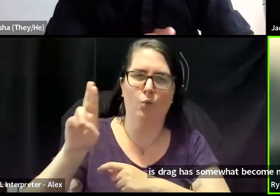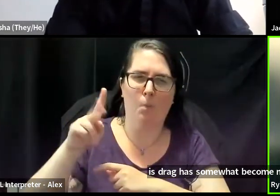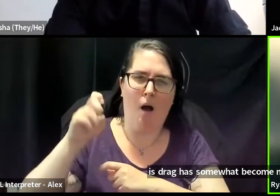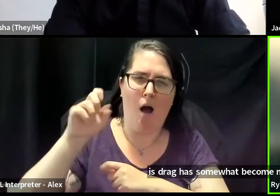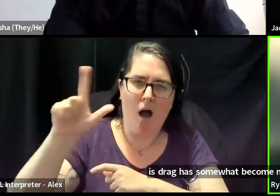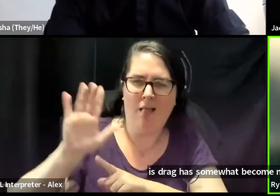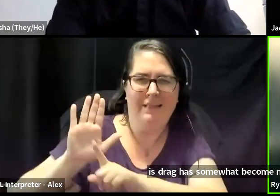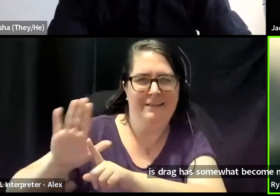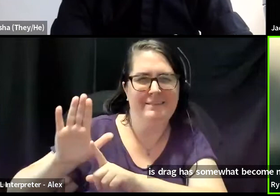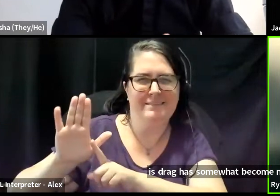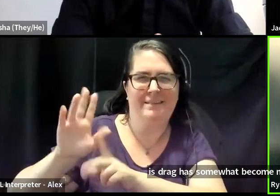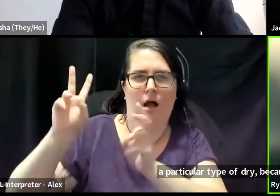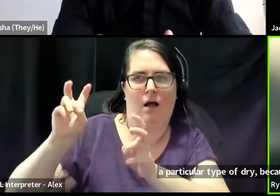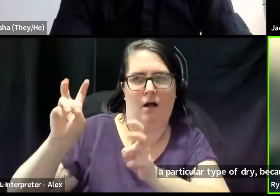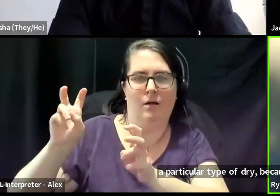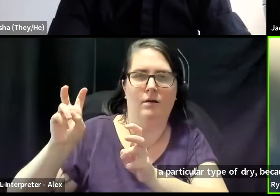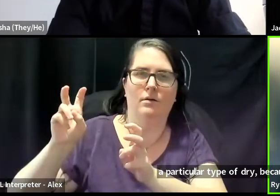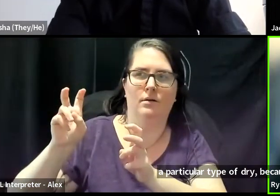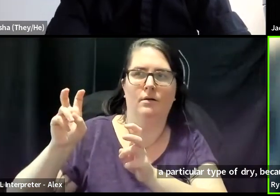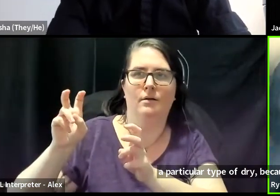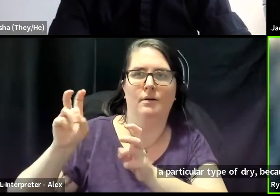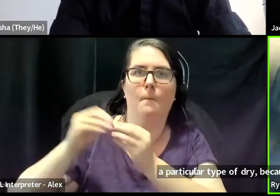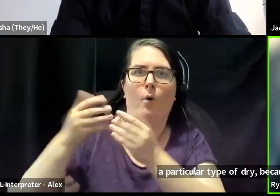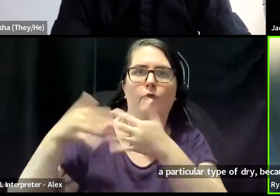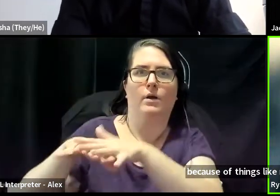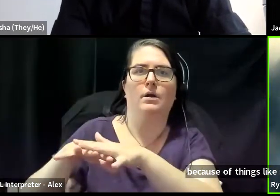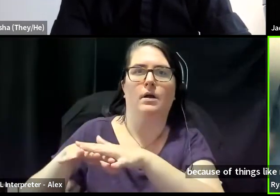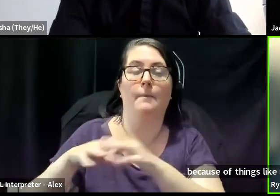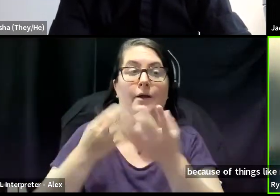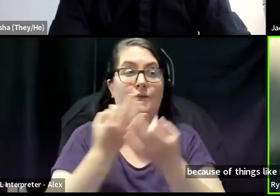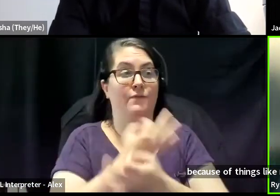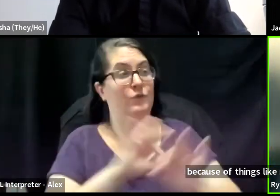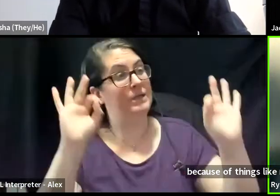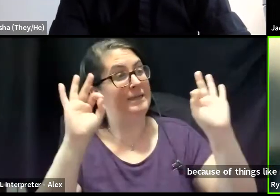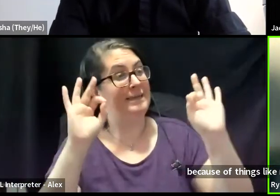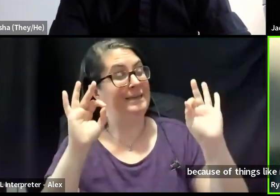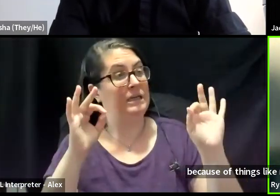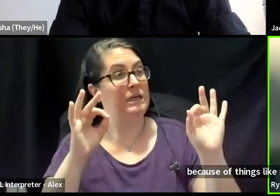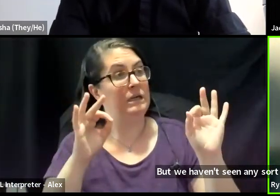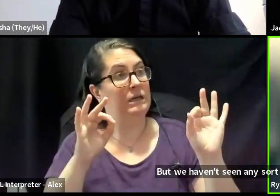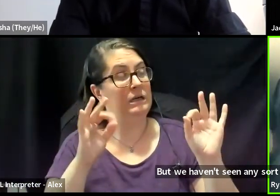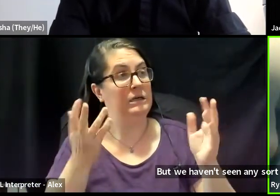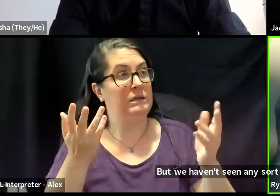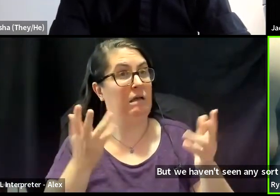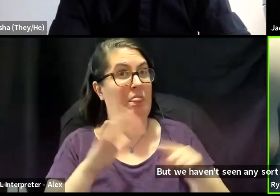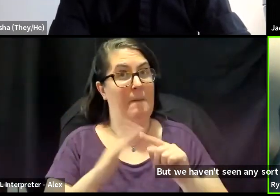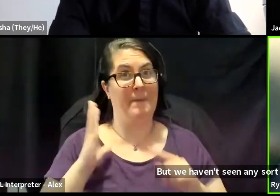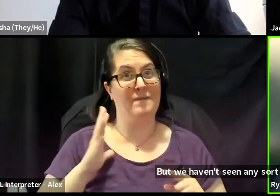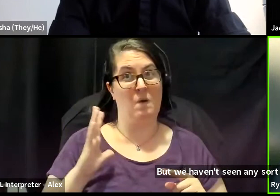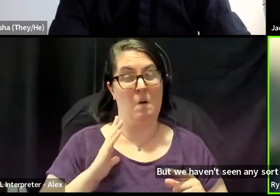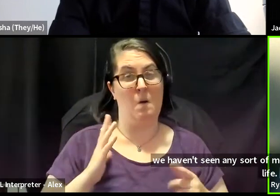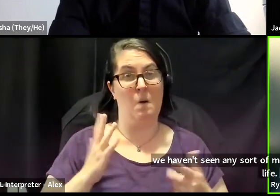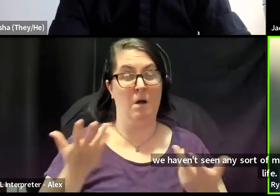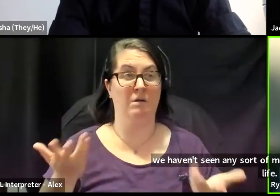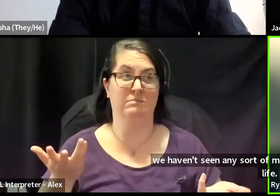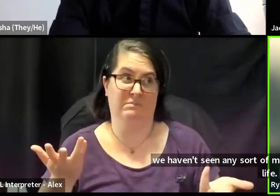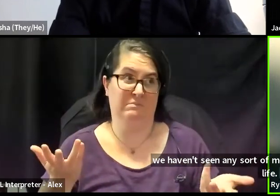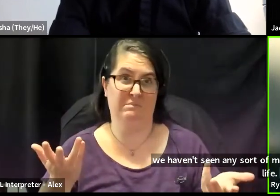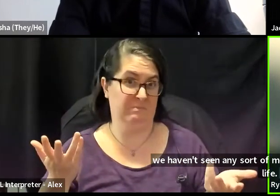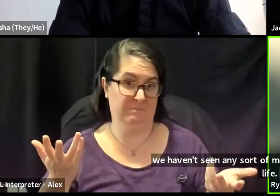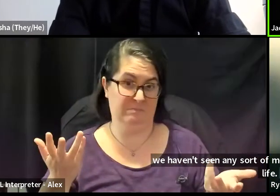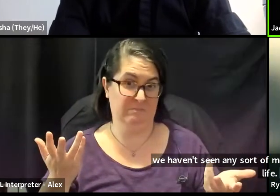we haven't seen any sort of more free life or a freer life than when we were before RuPaul's Drag Race, right? I would